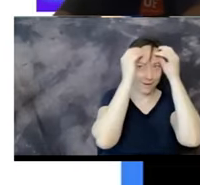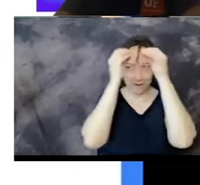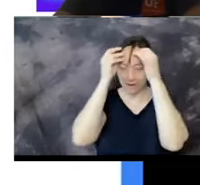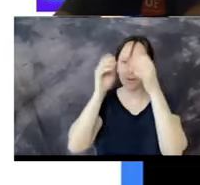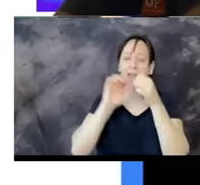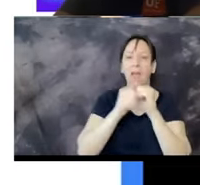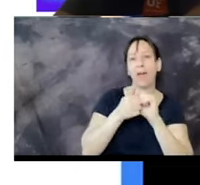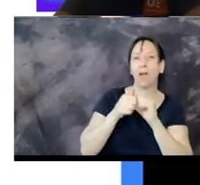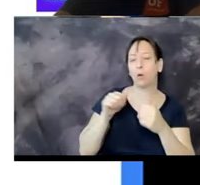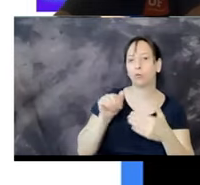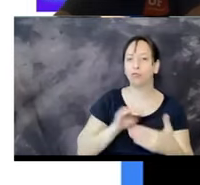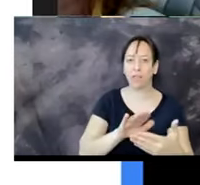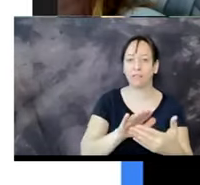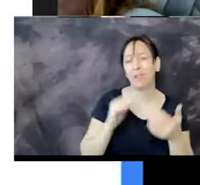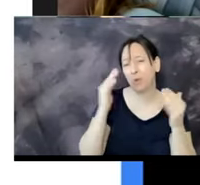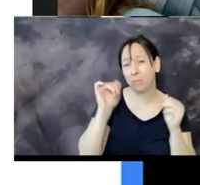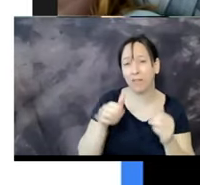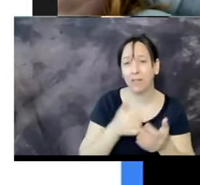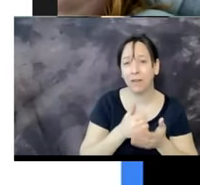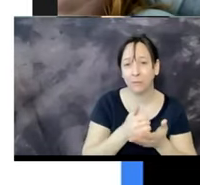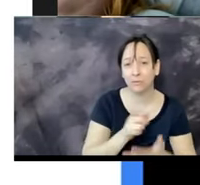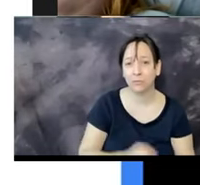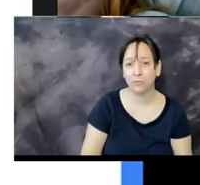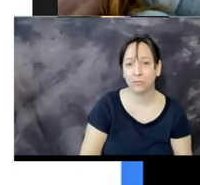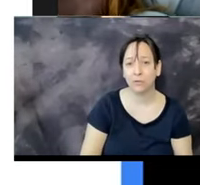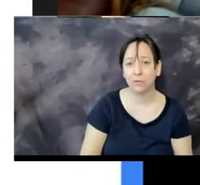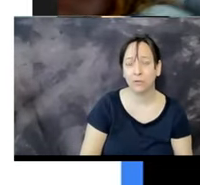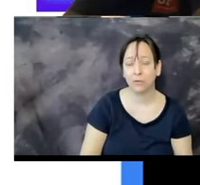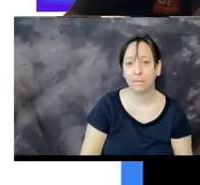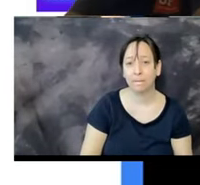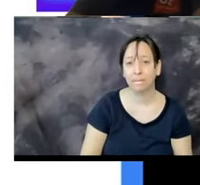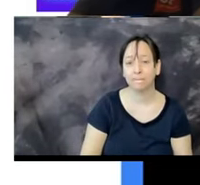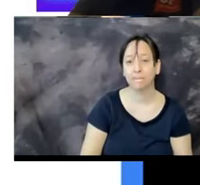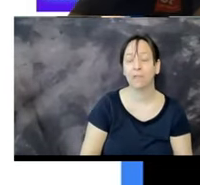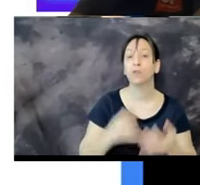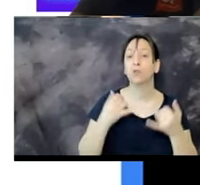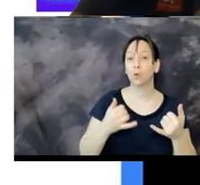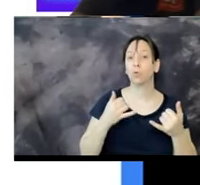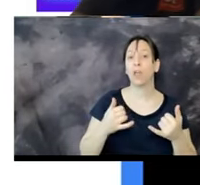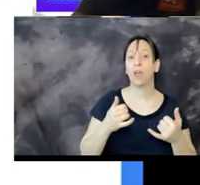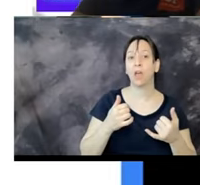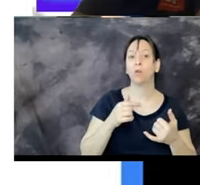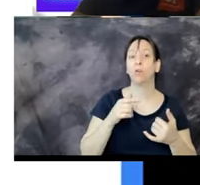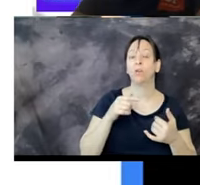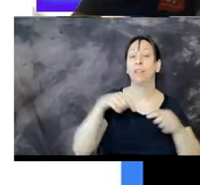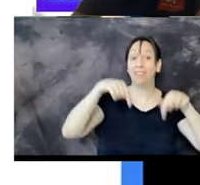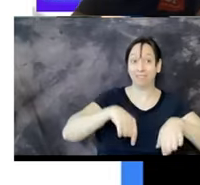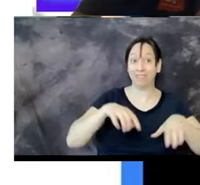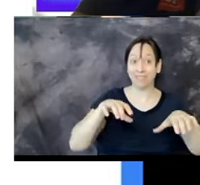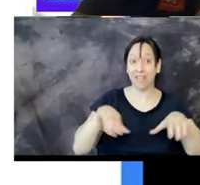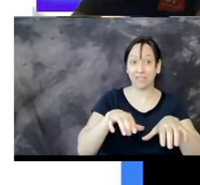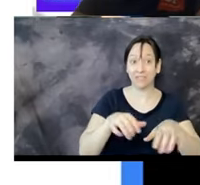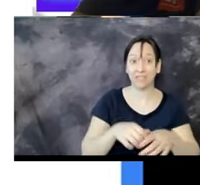But I hope that helped. Oops. So again, in terms of the gut track activity, if we're